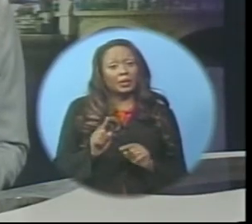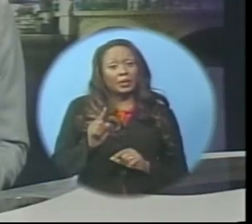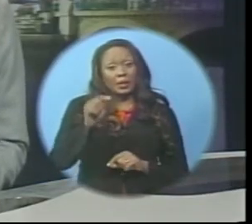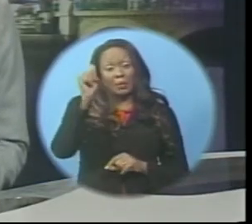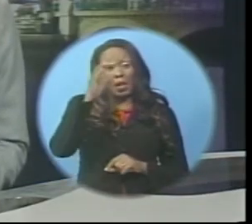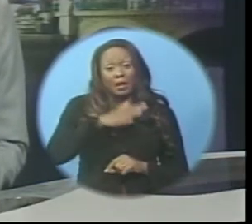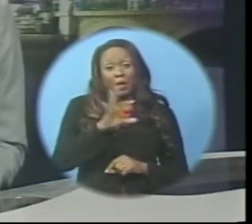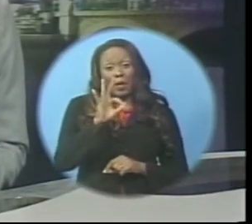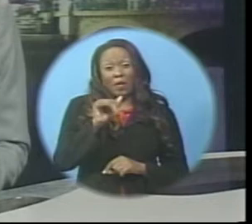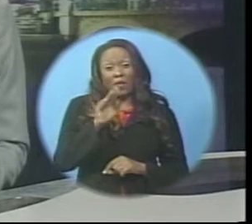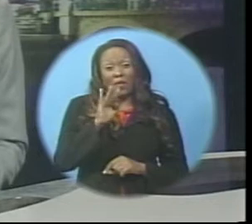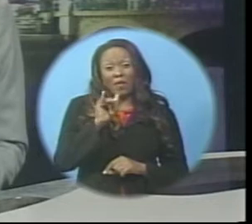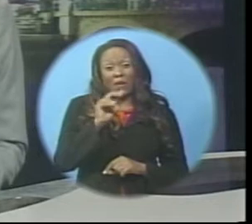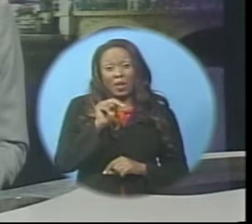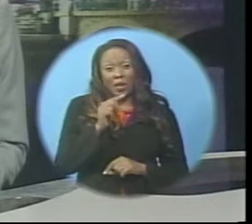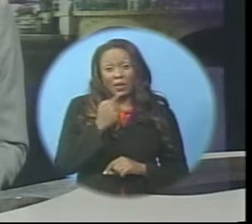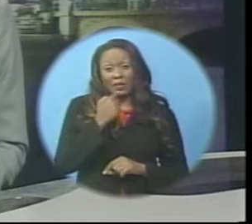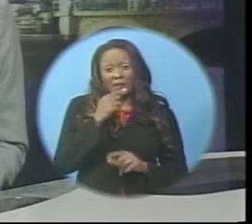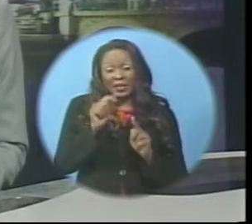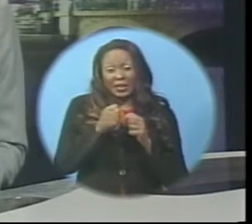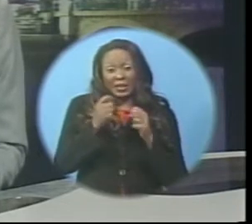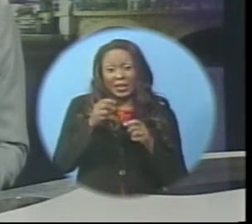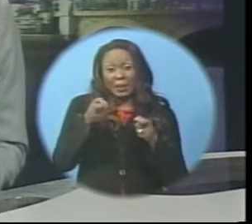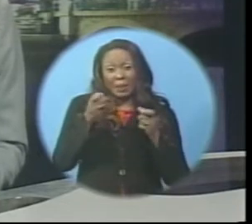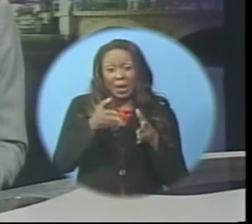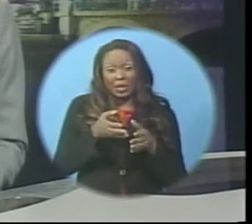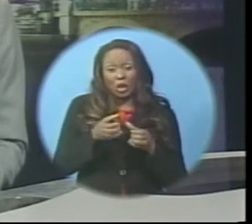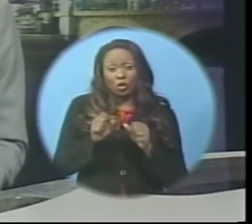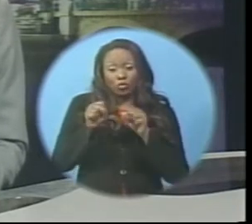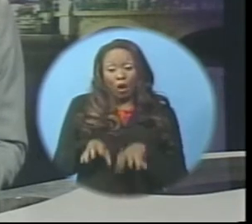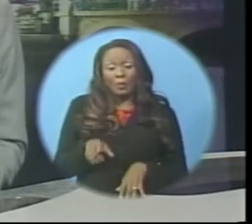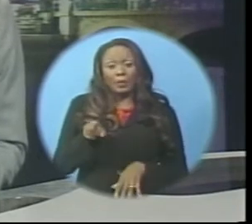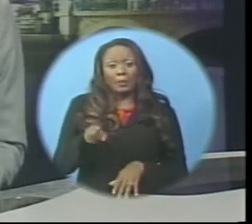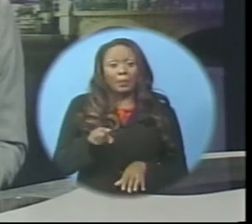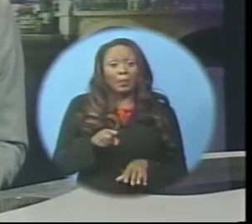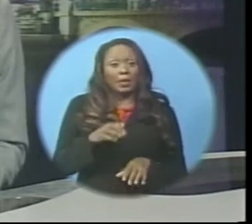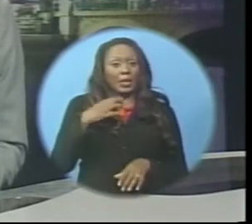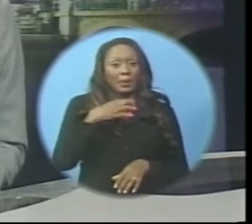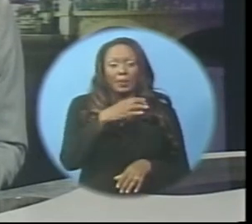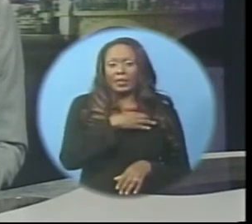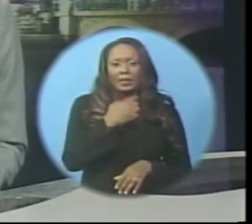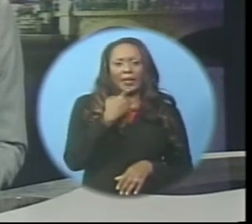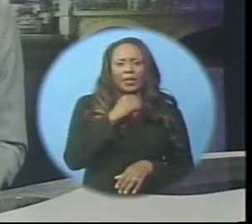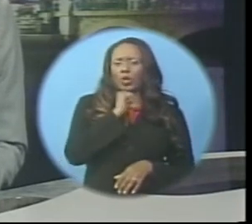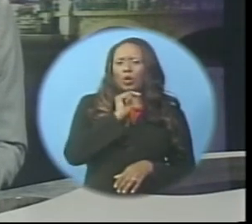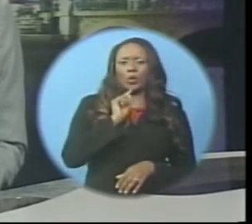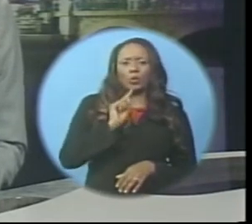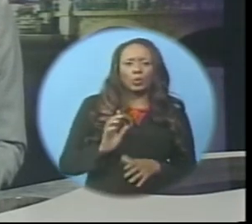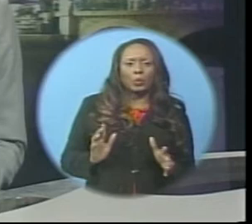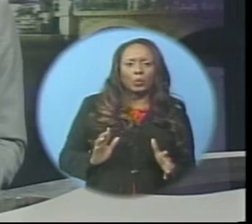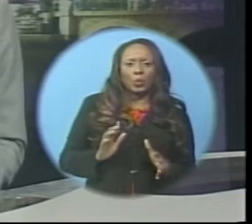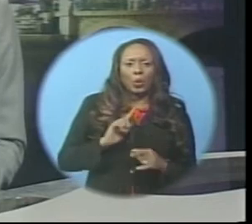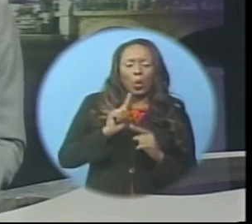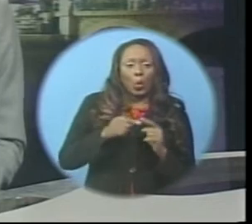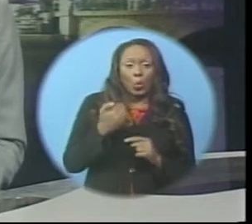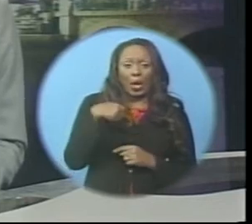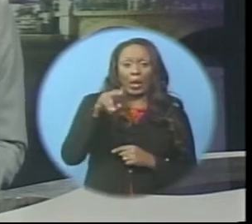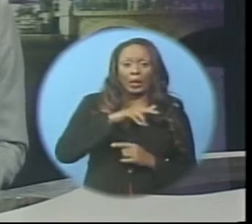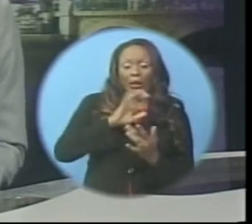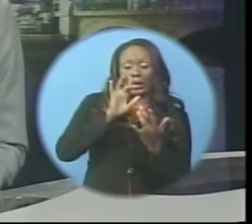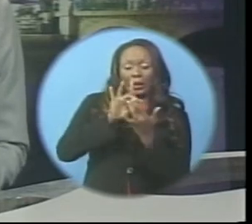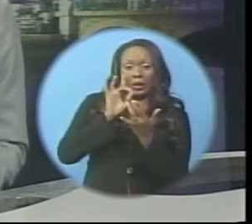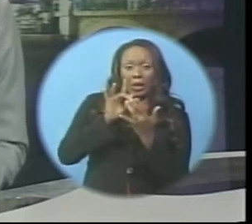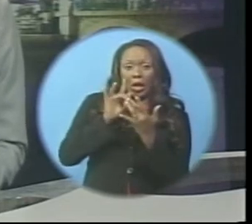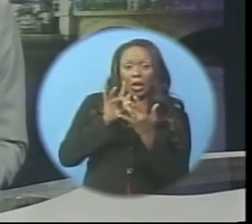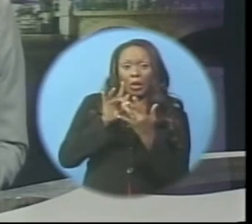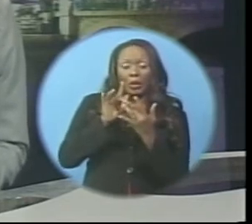manager confirmed that he was dropped, the selection committee is denying that assertion. When CBC Sports contacted BVA chairman of